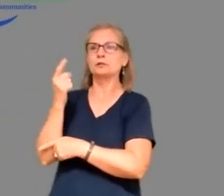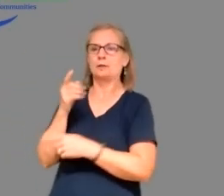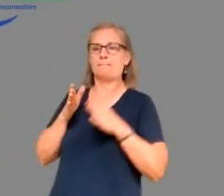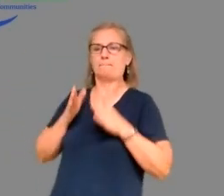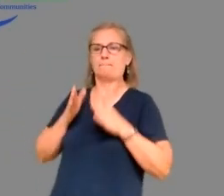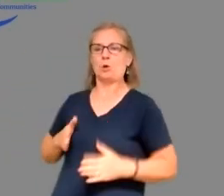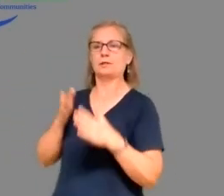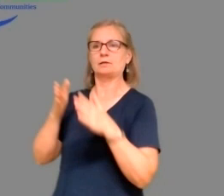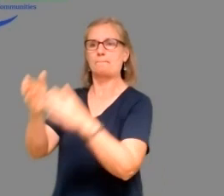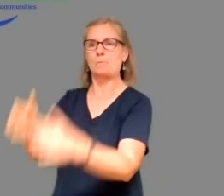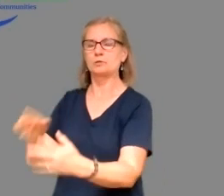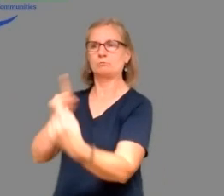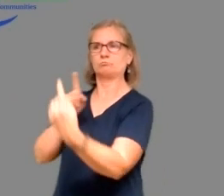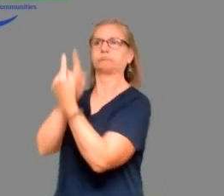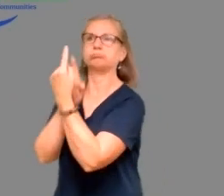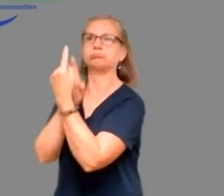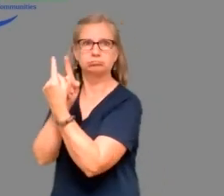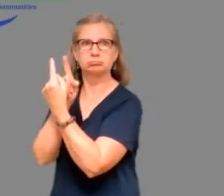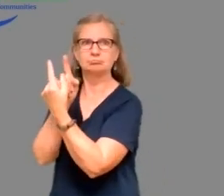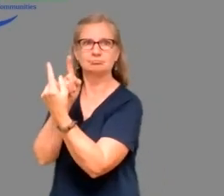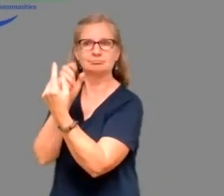it's person-to-surface, surface-to-person.